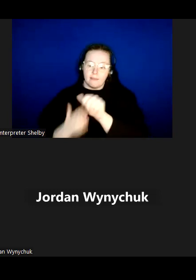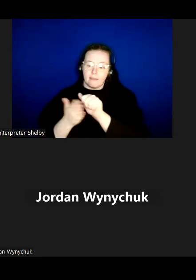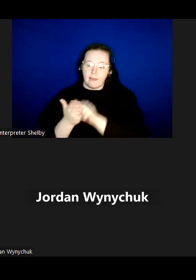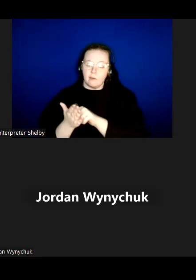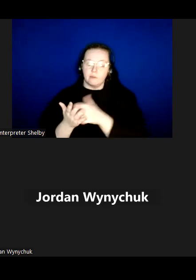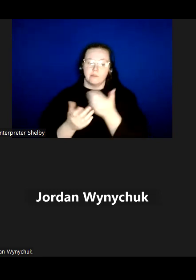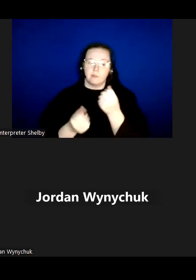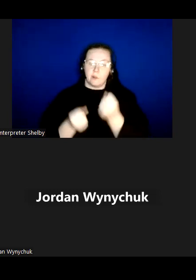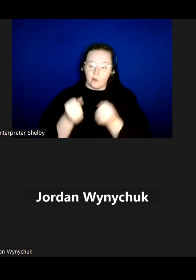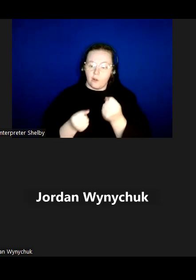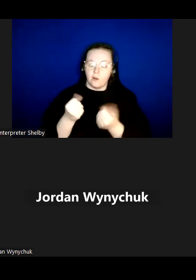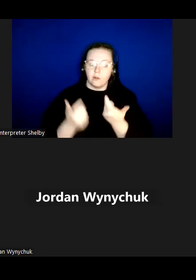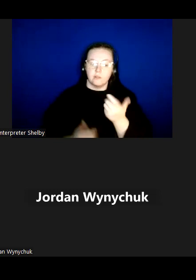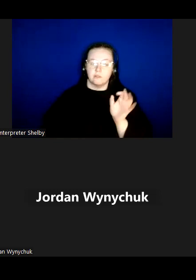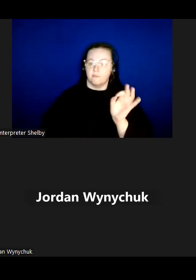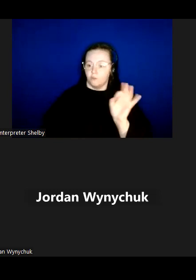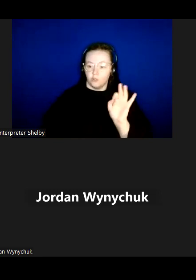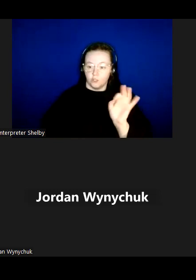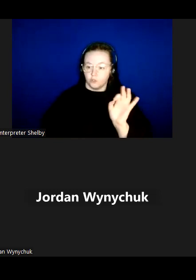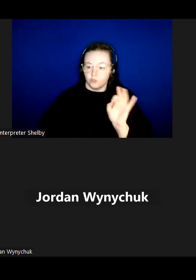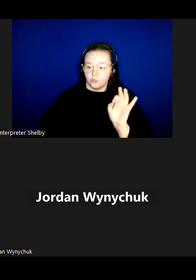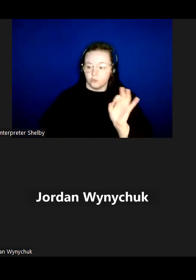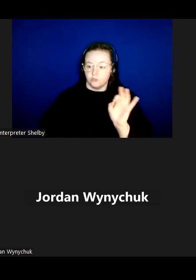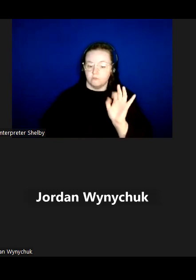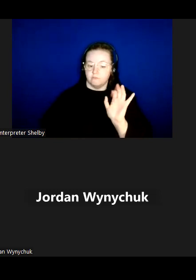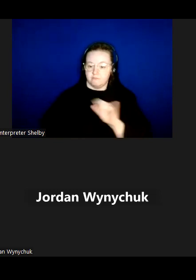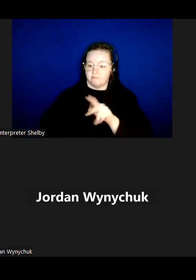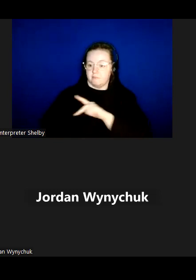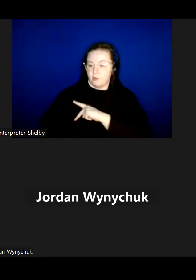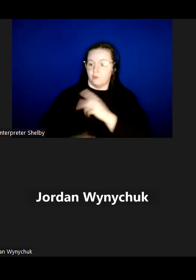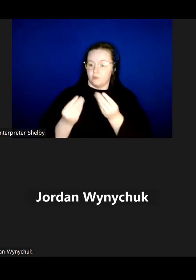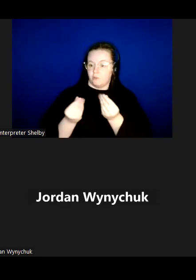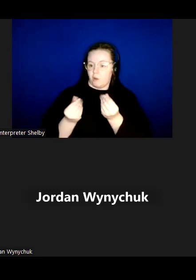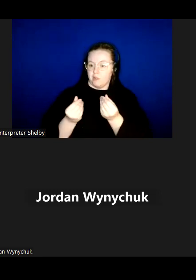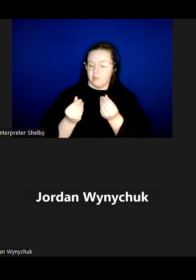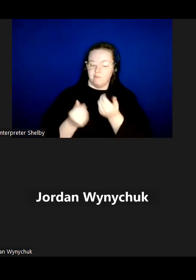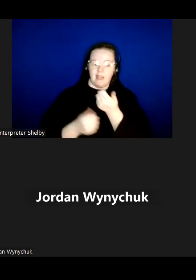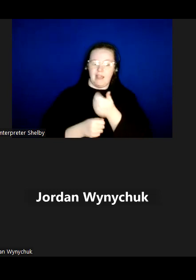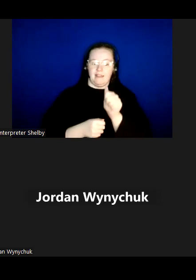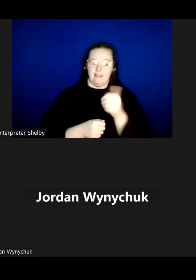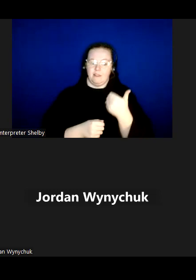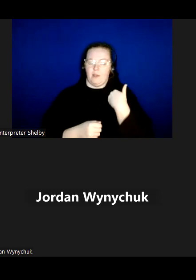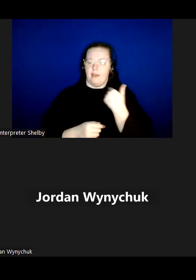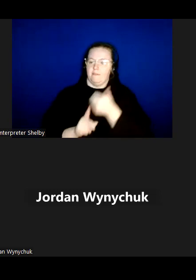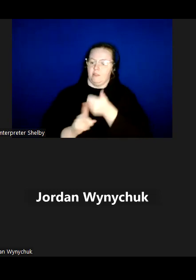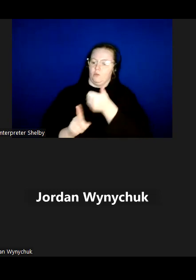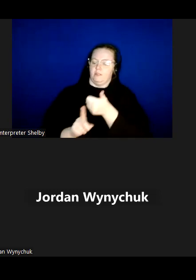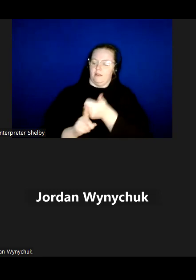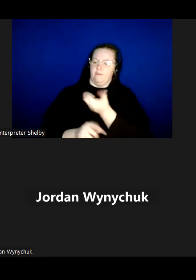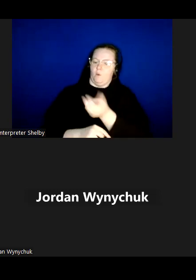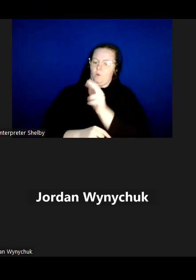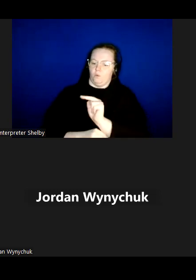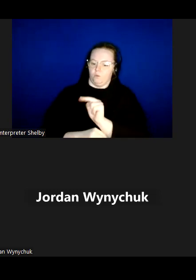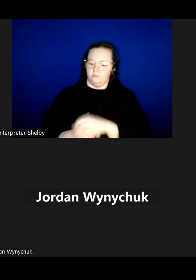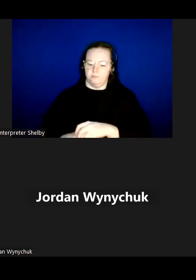cars, furniture could be considered personal property. Anything that's tangible is personal property.